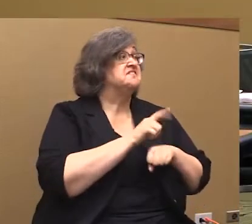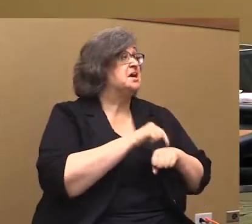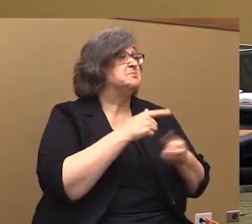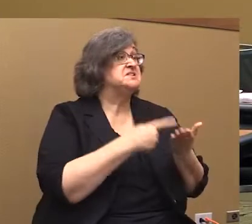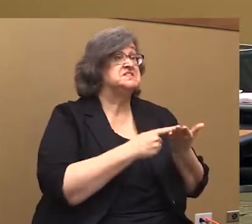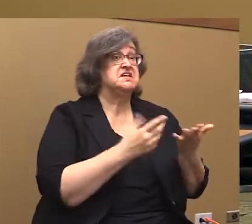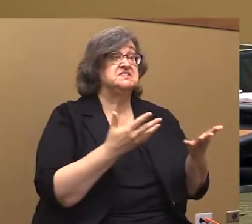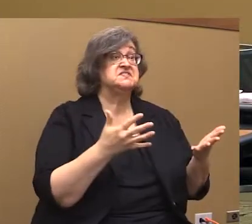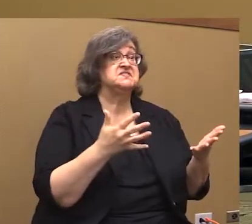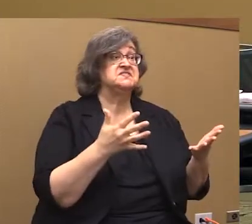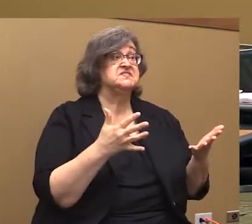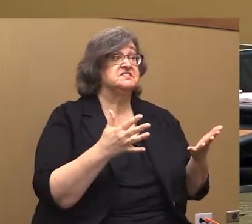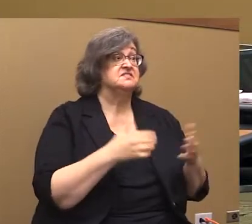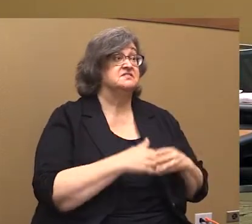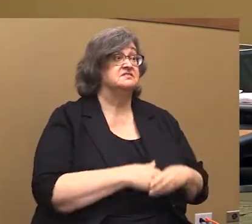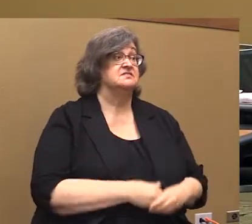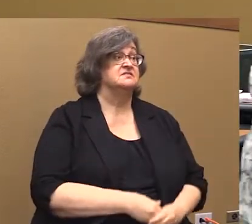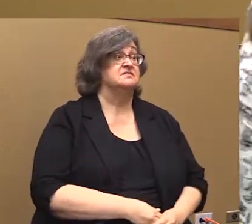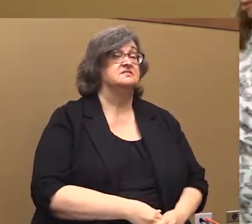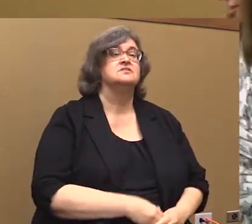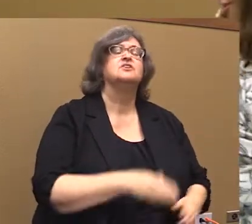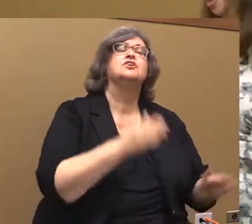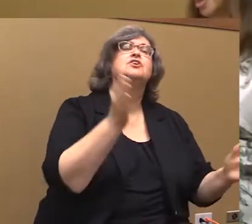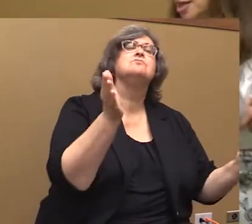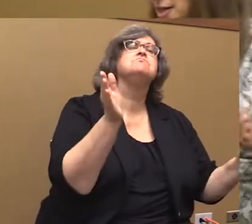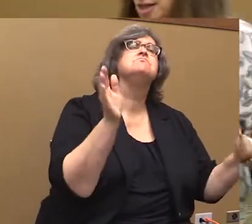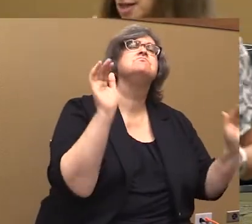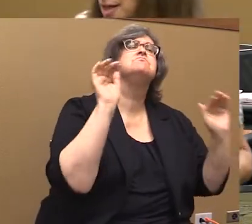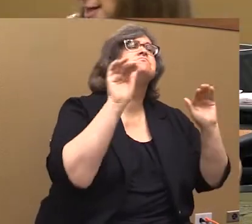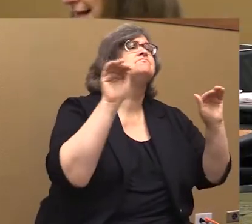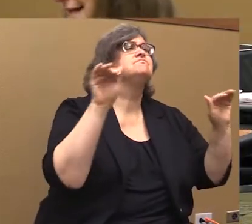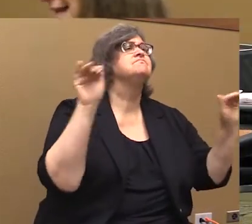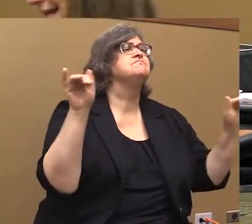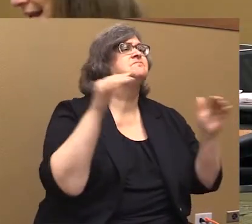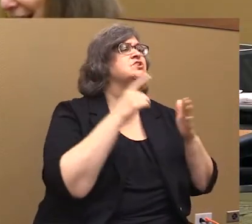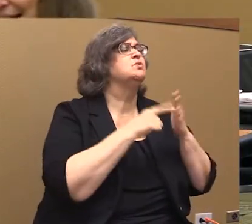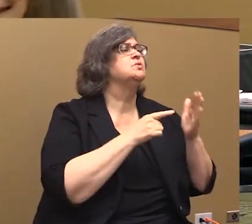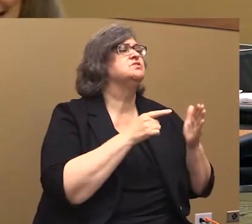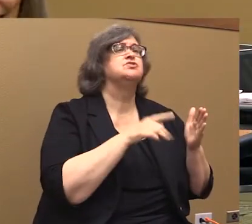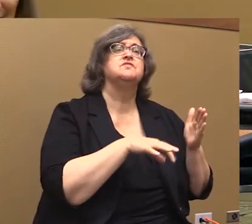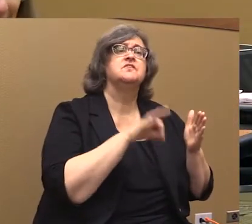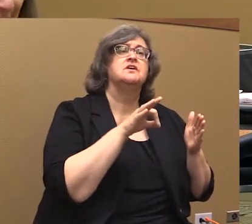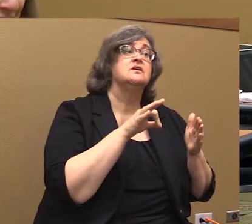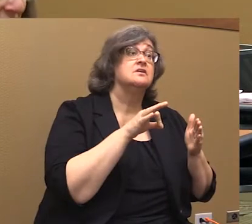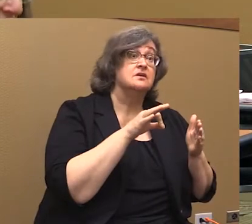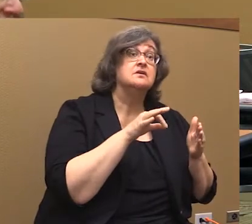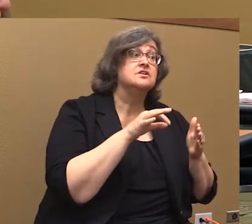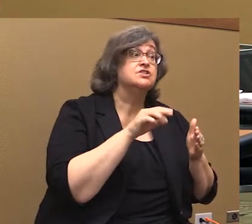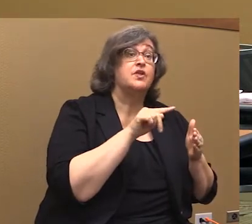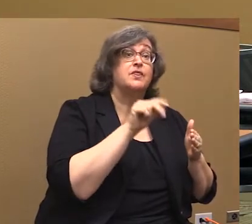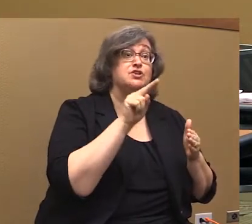Everybody got enough so you can discuss? I would do it with an eye roll.